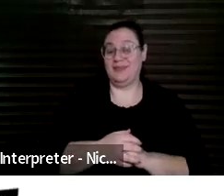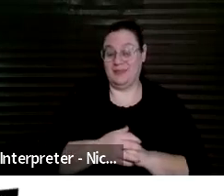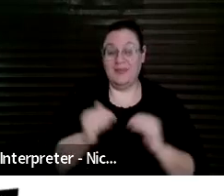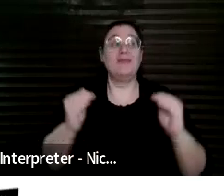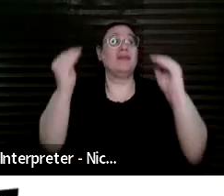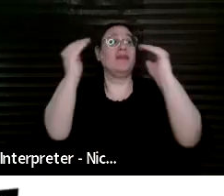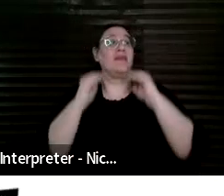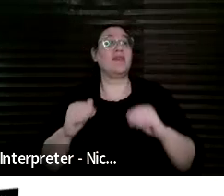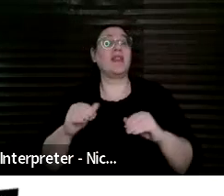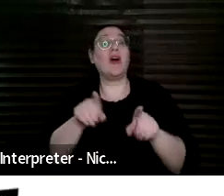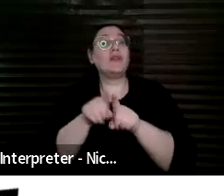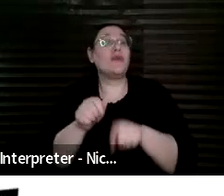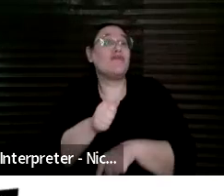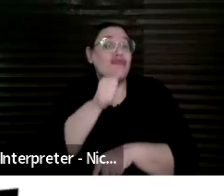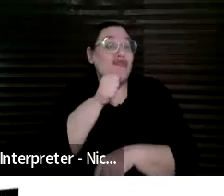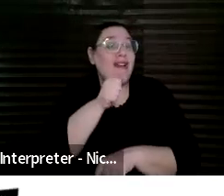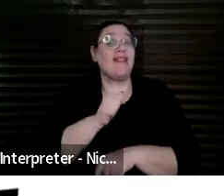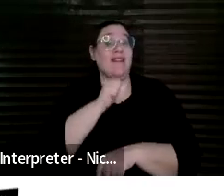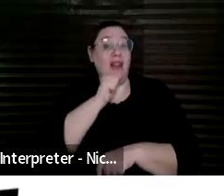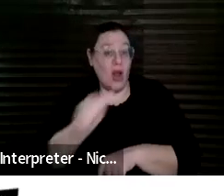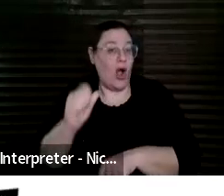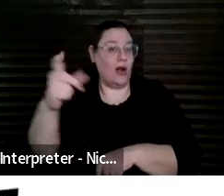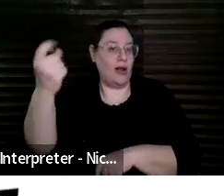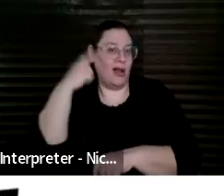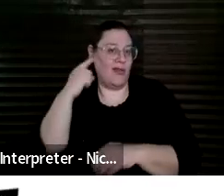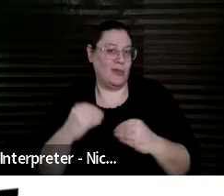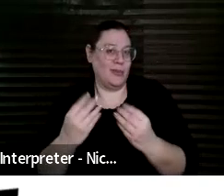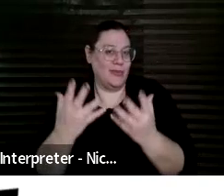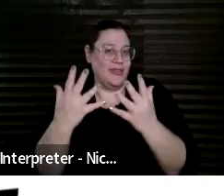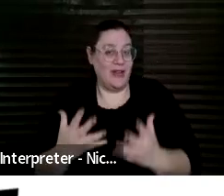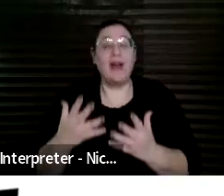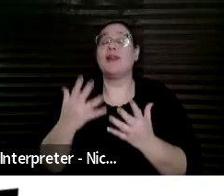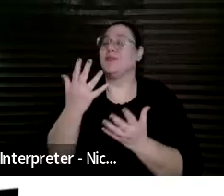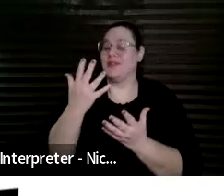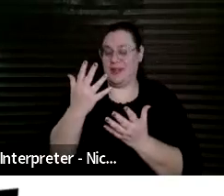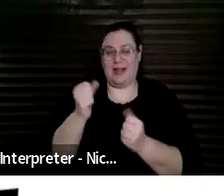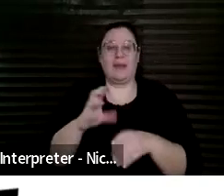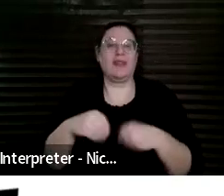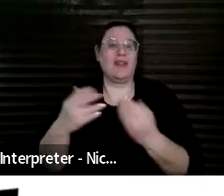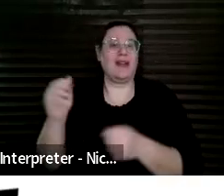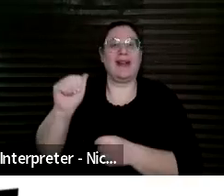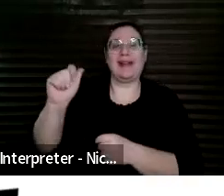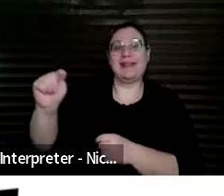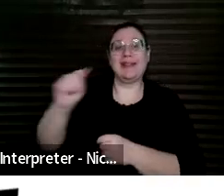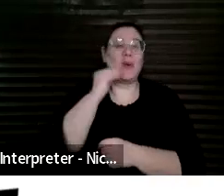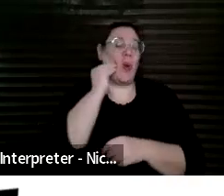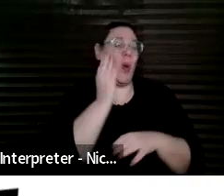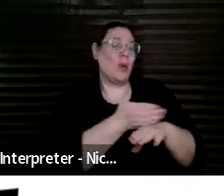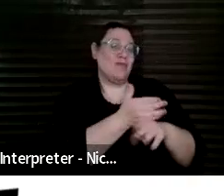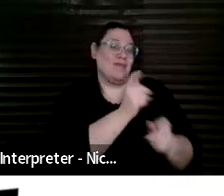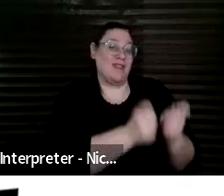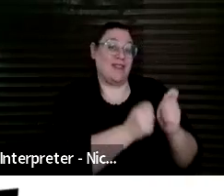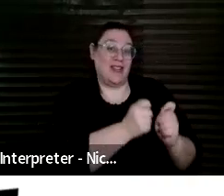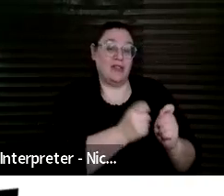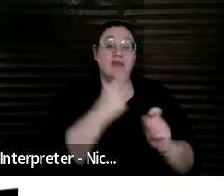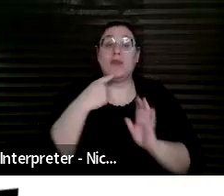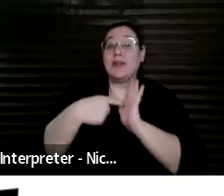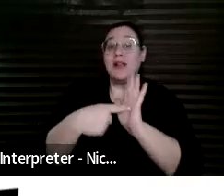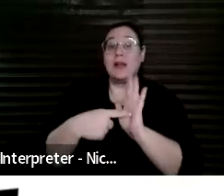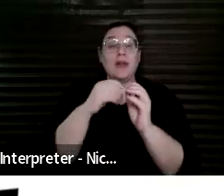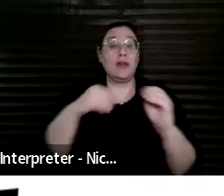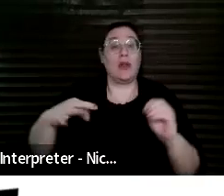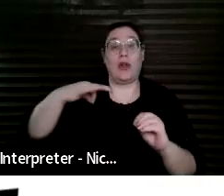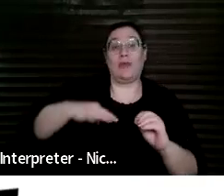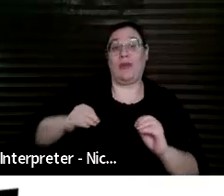For example, nonprofit providers that may provide free home modification and repairs for eligible